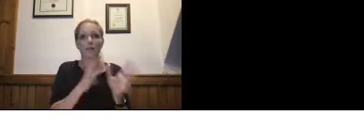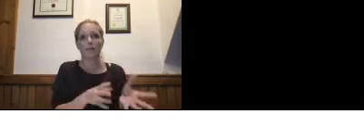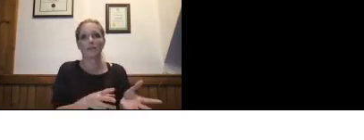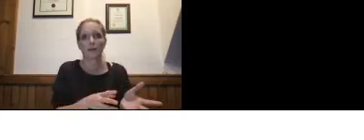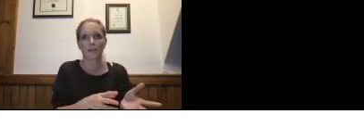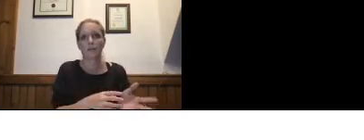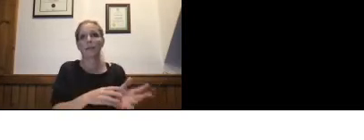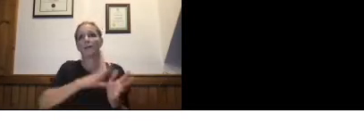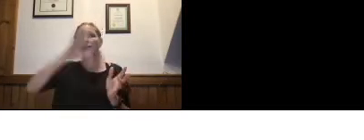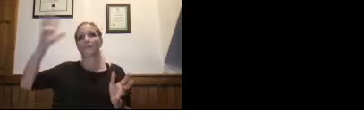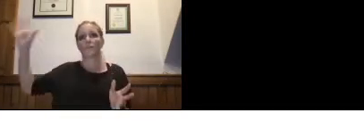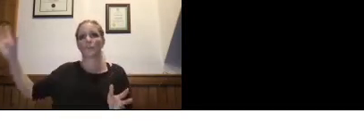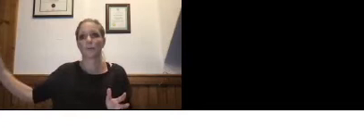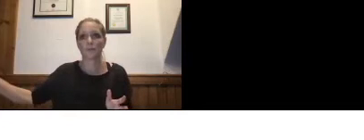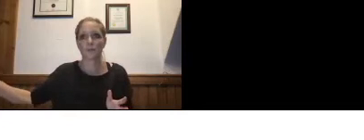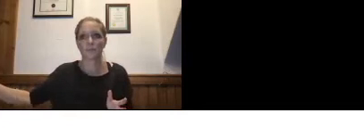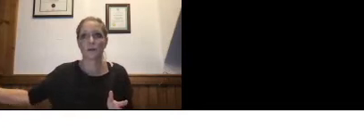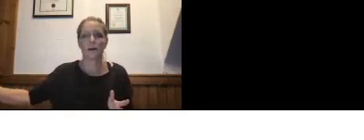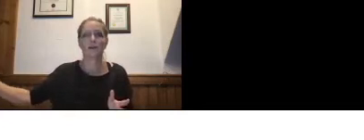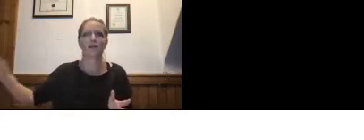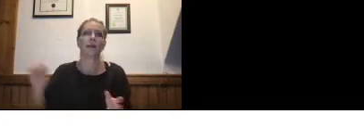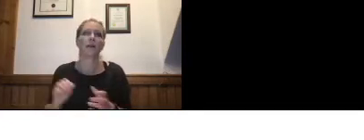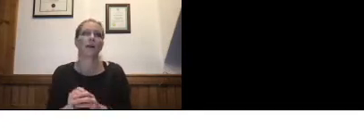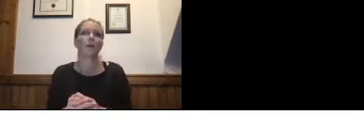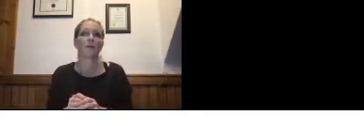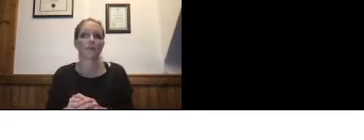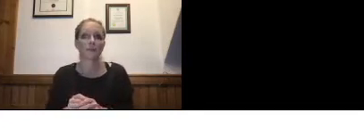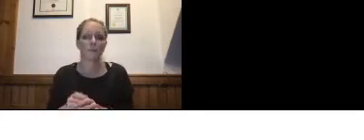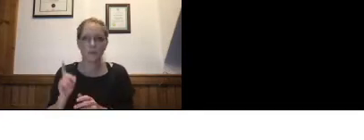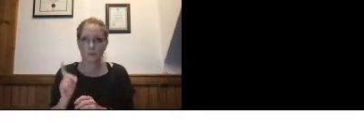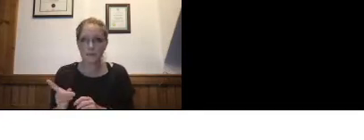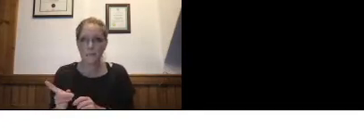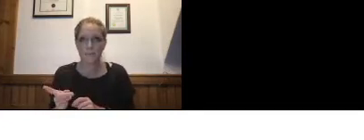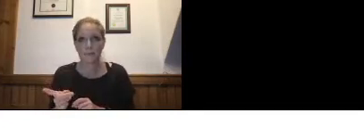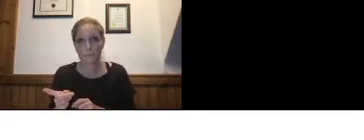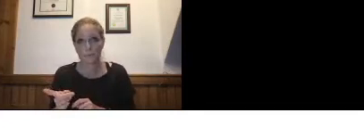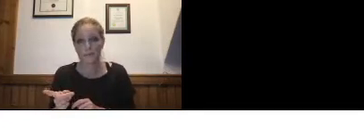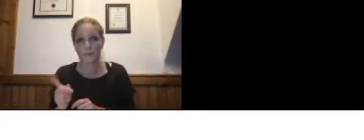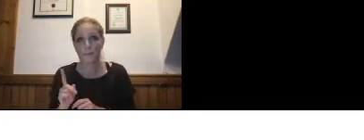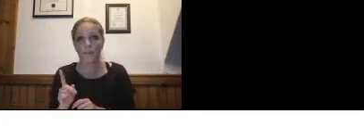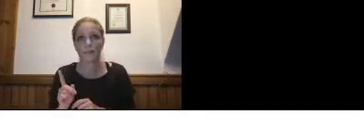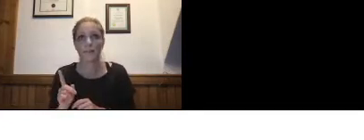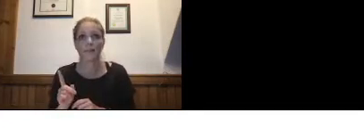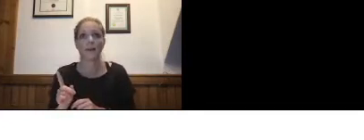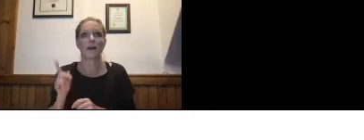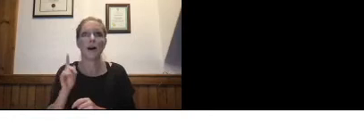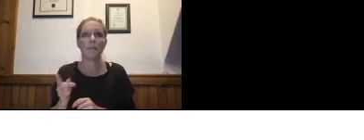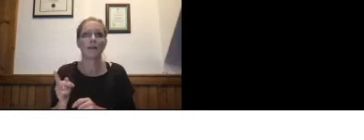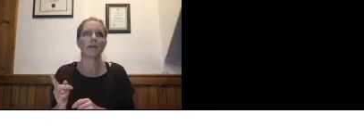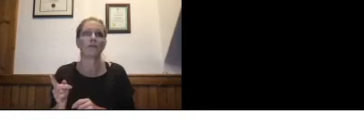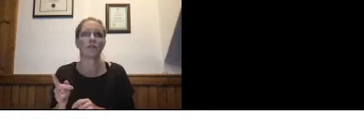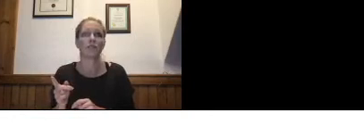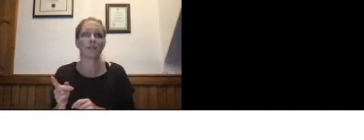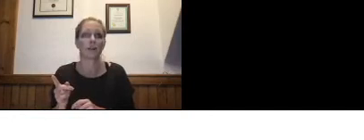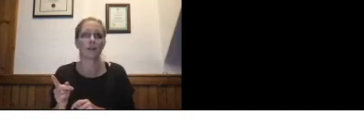the DNA is the recipe for the protein product, but there's an important step in between, which is that a copy